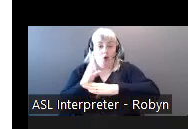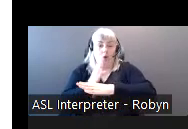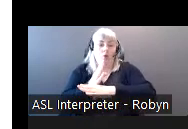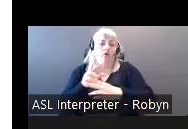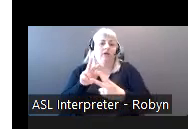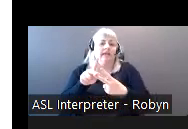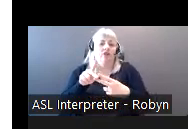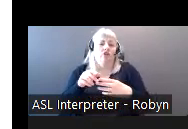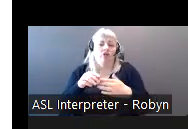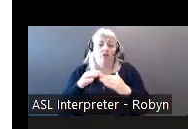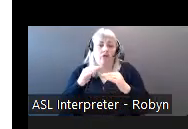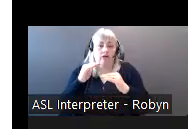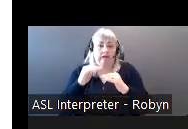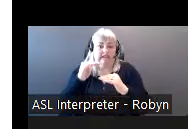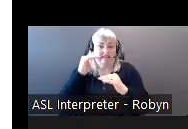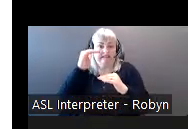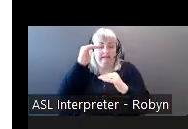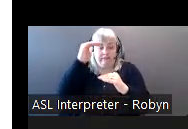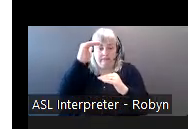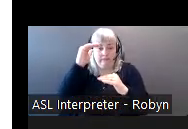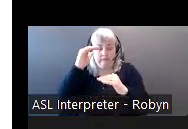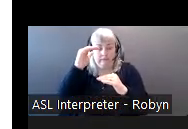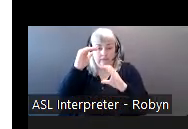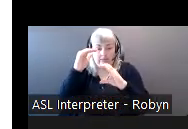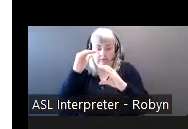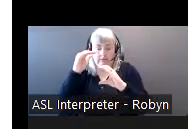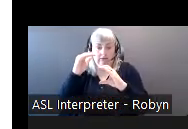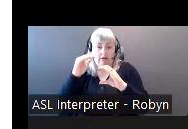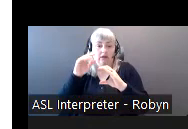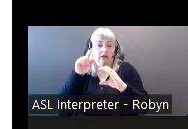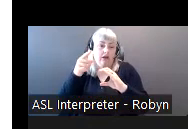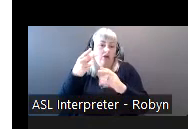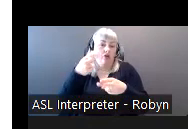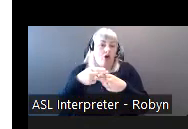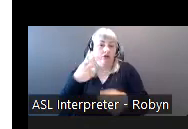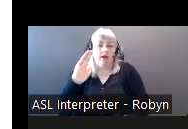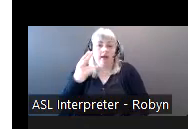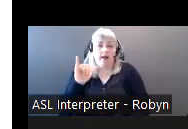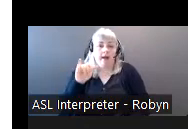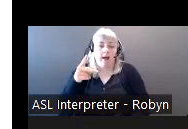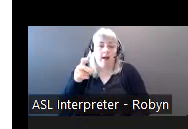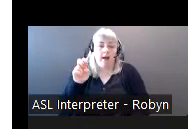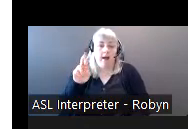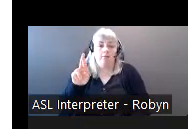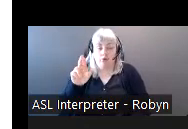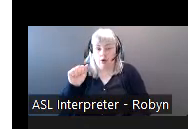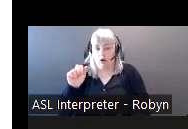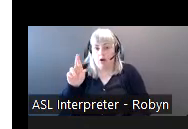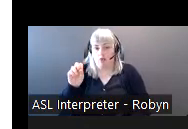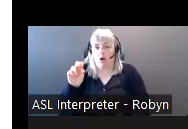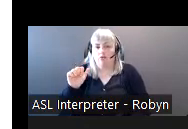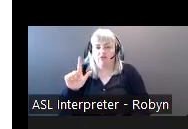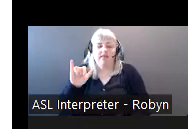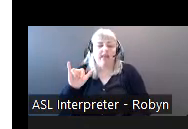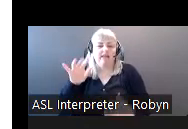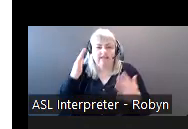these terms, but you either go up high, and this is called hyperarousal. This is when you're anxious,